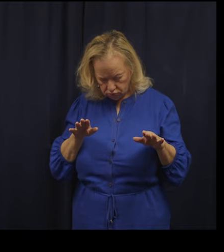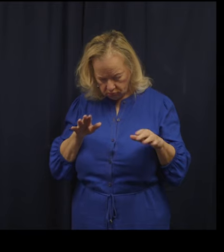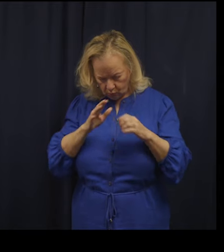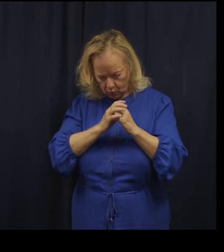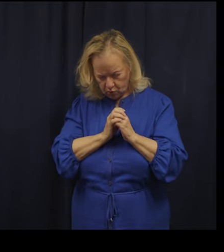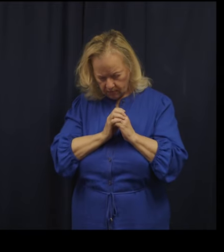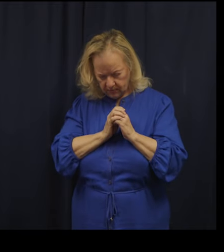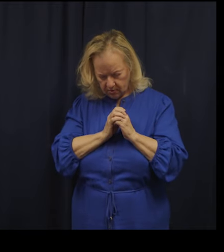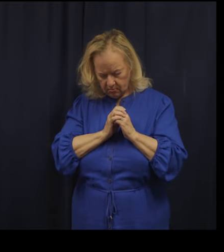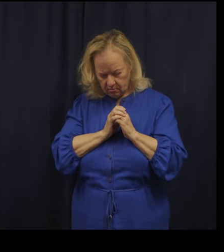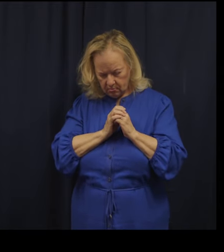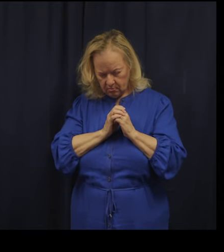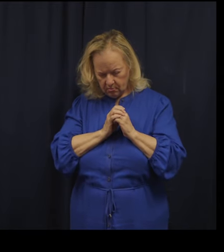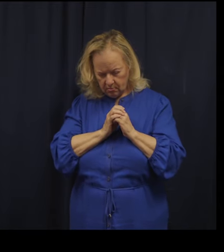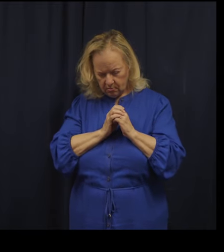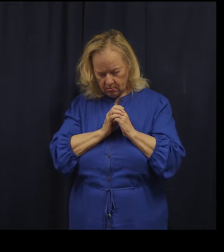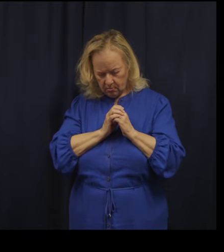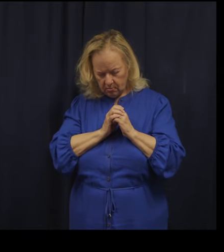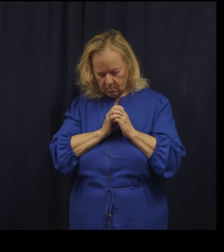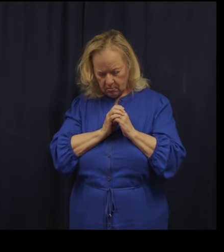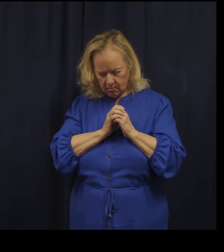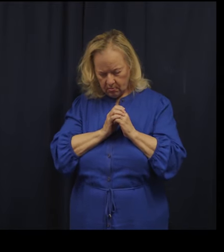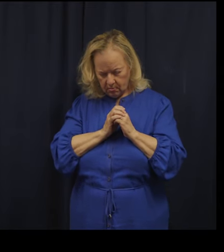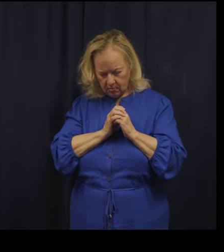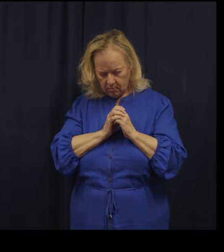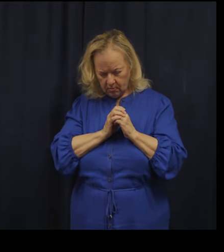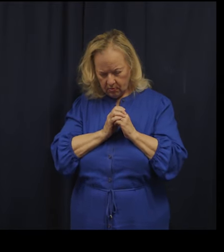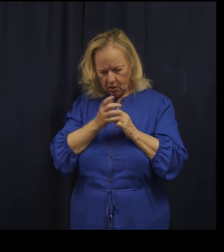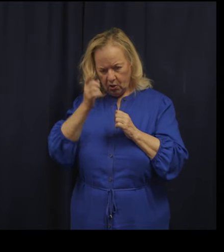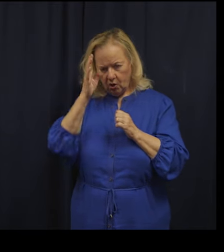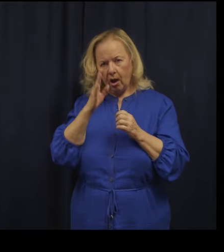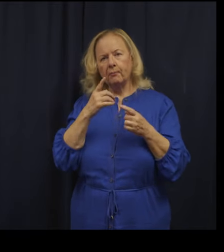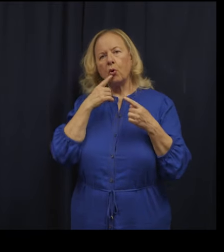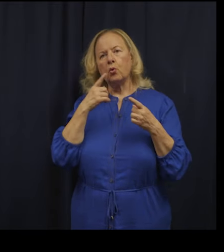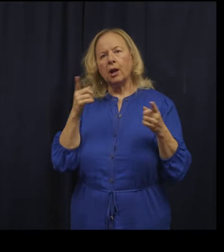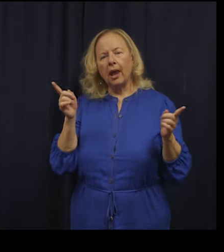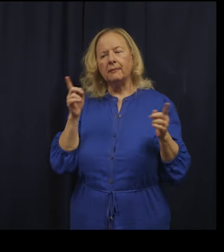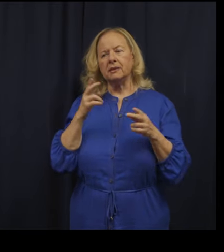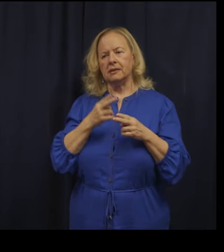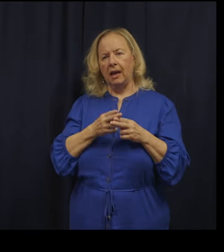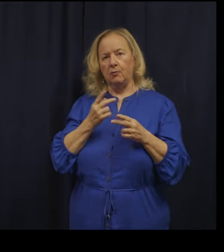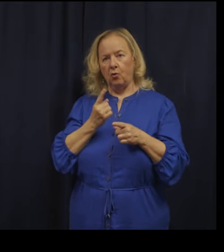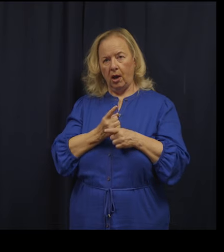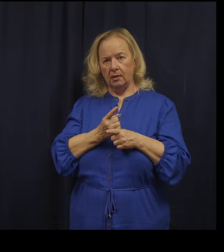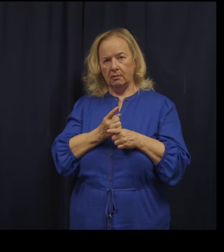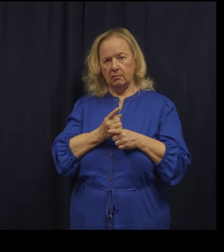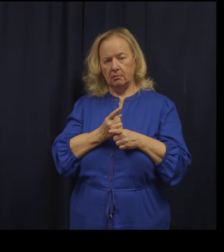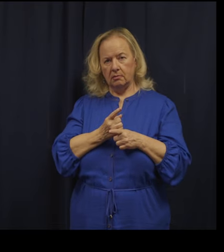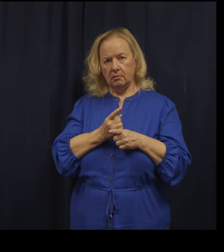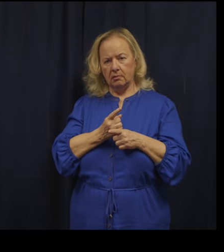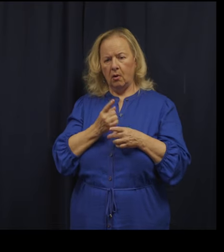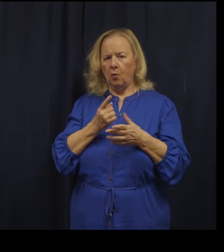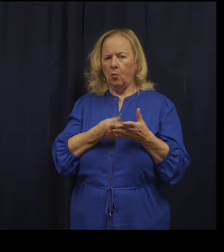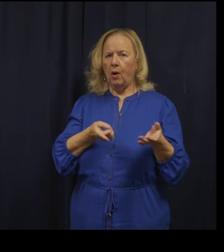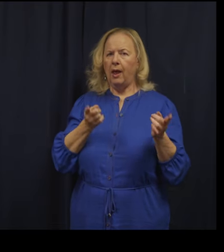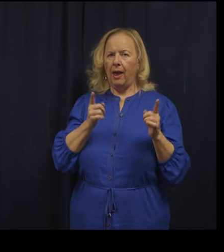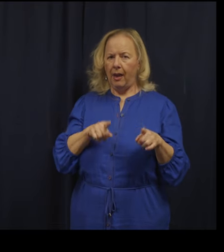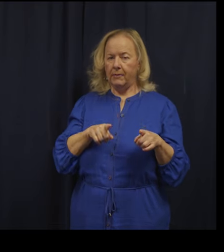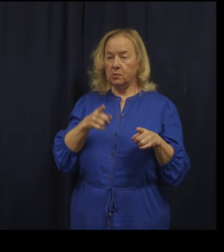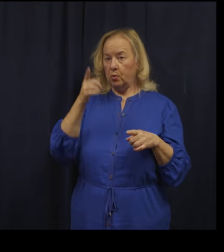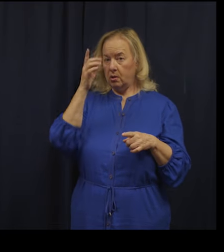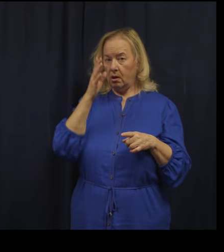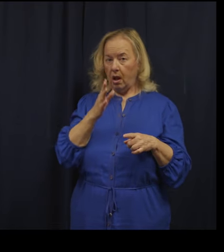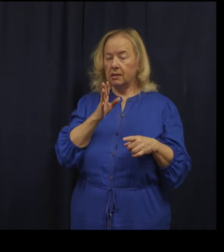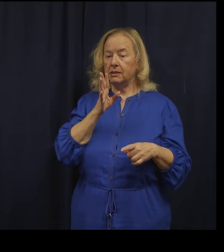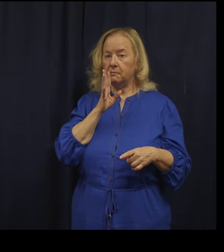he worships. Okay, both our God proclaimed his name, right? What happens when